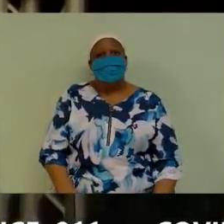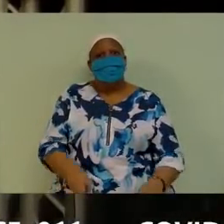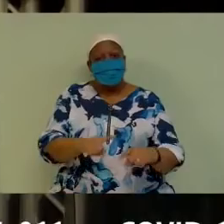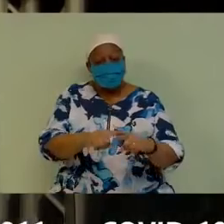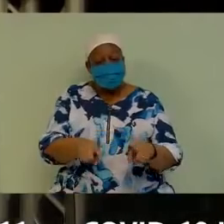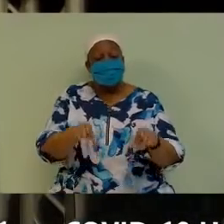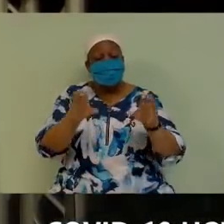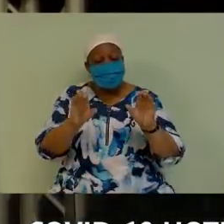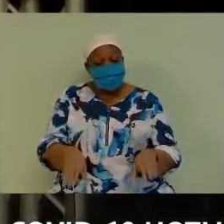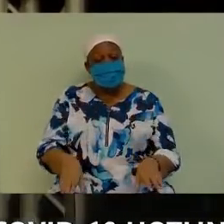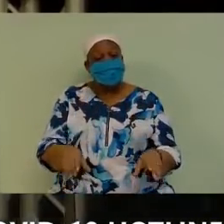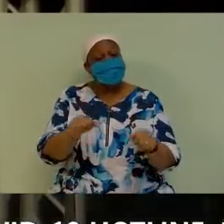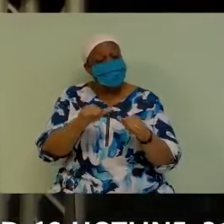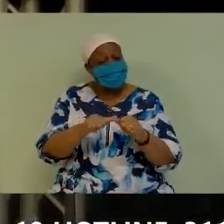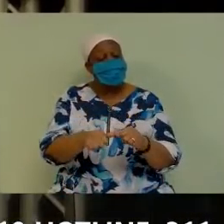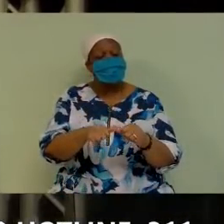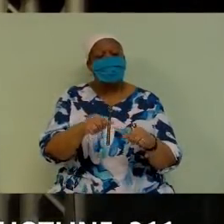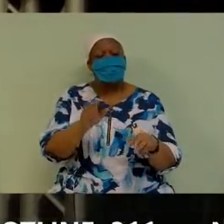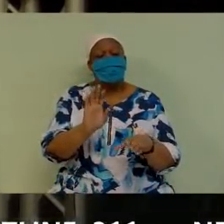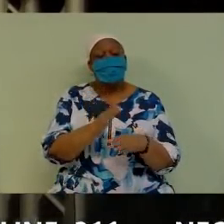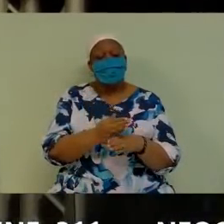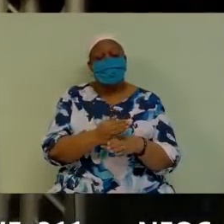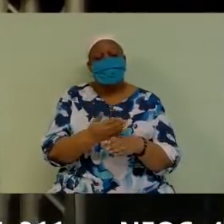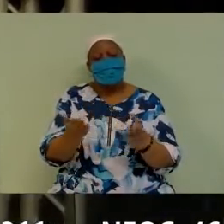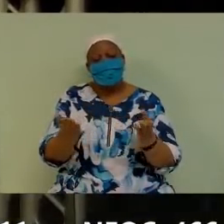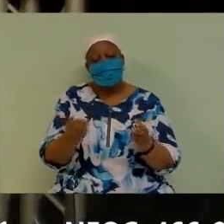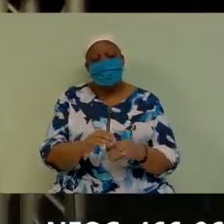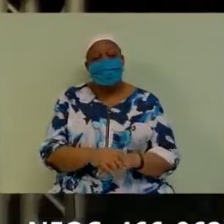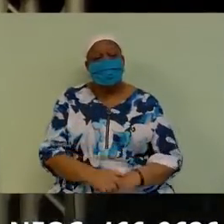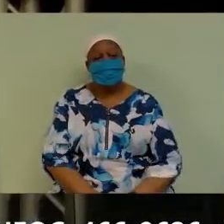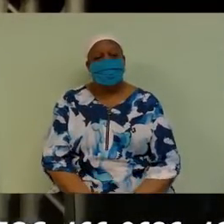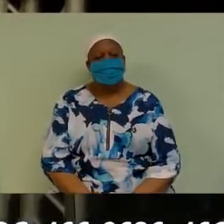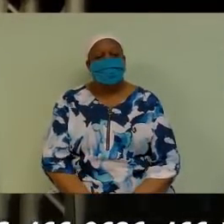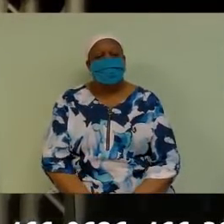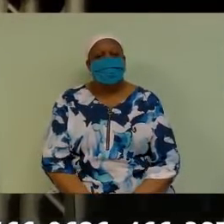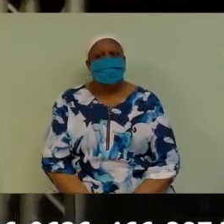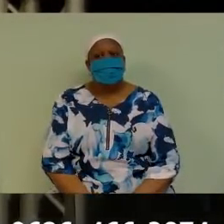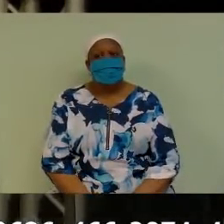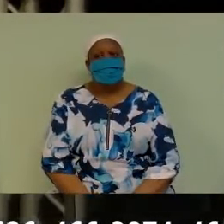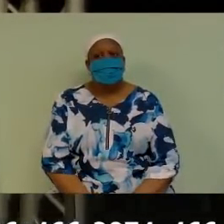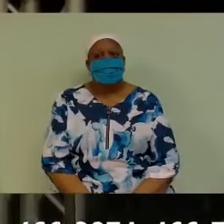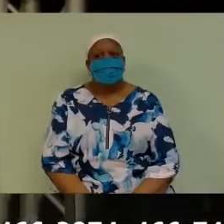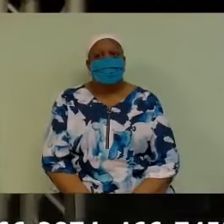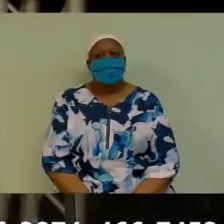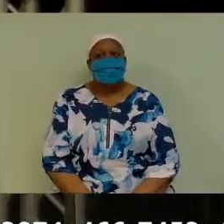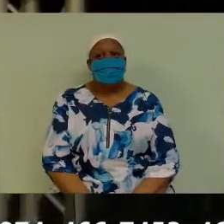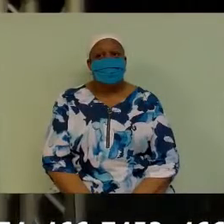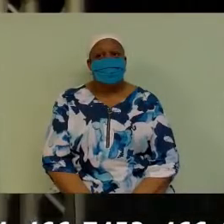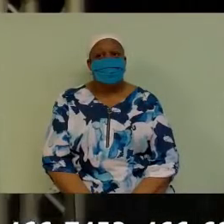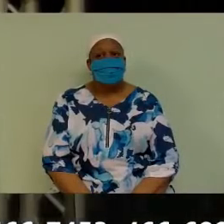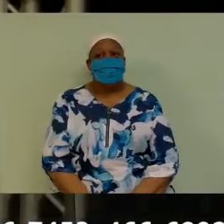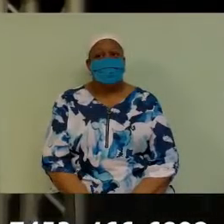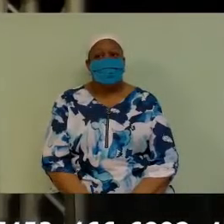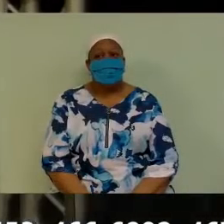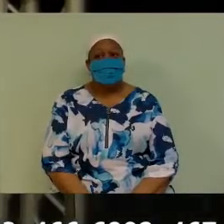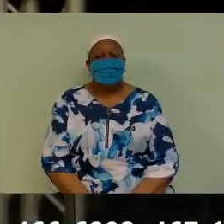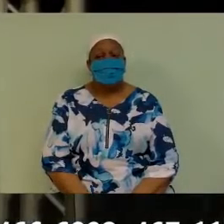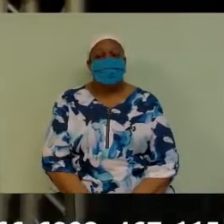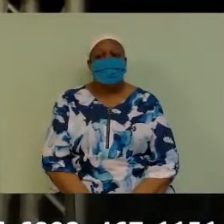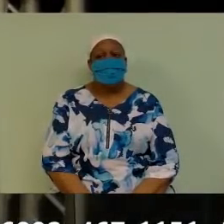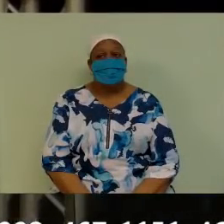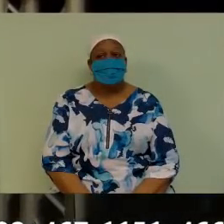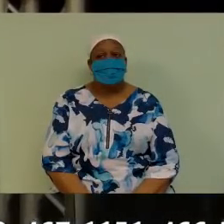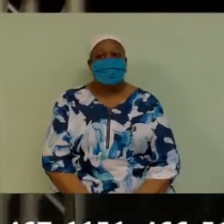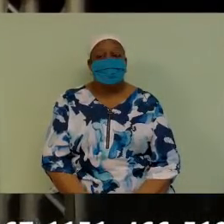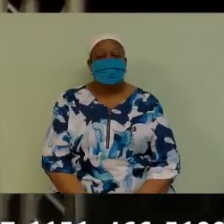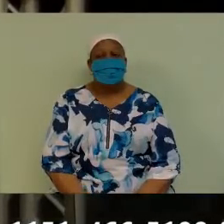symptomatic. Now, it was initially put out by someone from the World Health Organization that the risk of transmission in